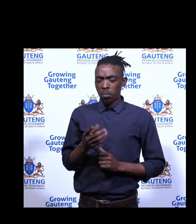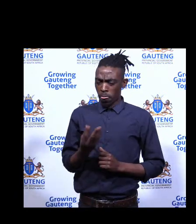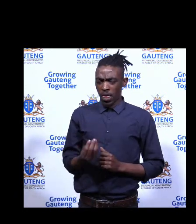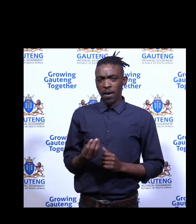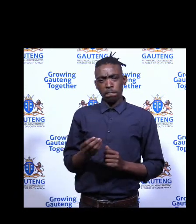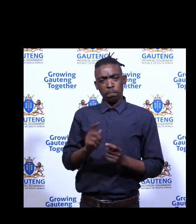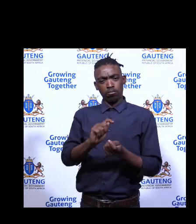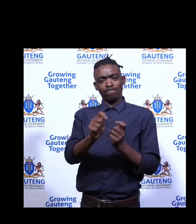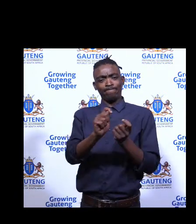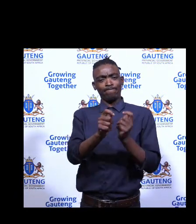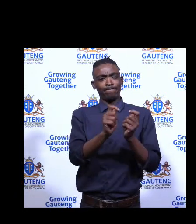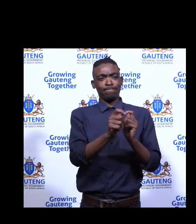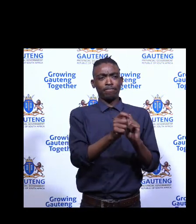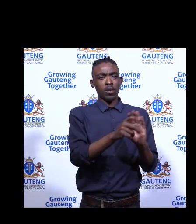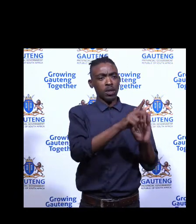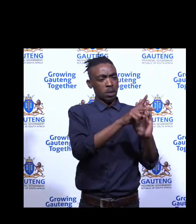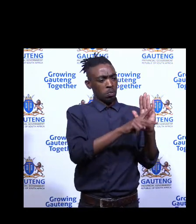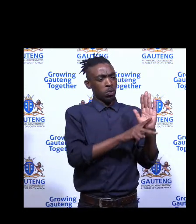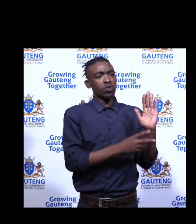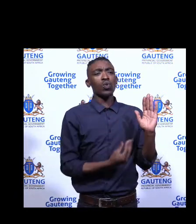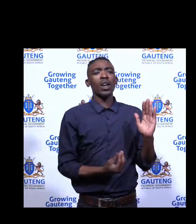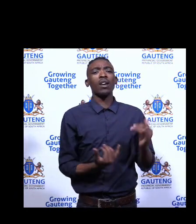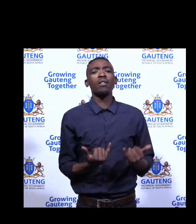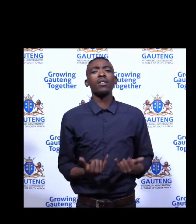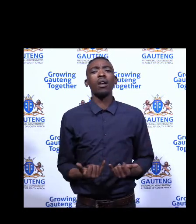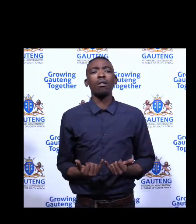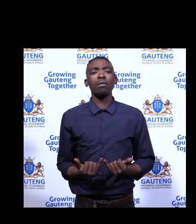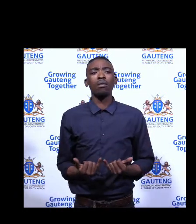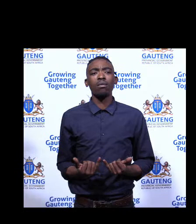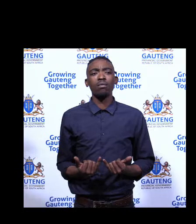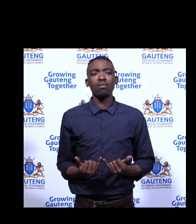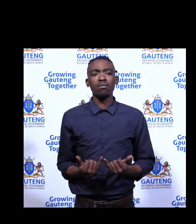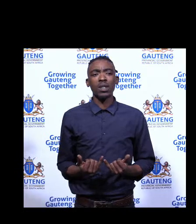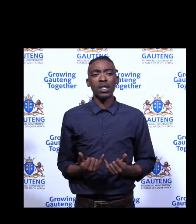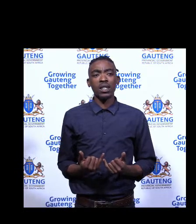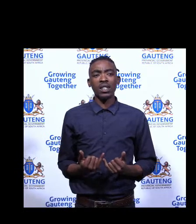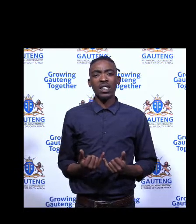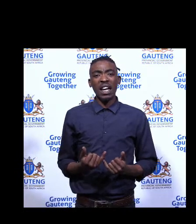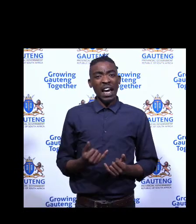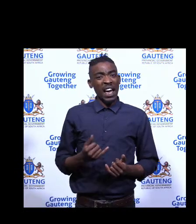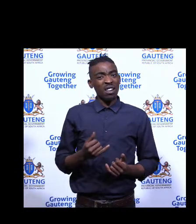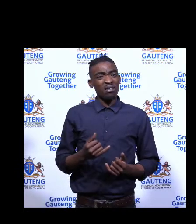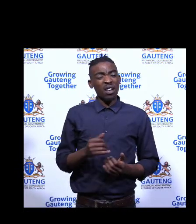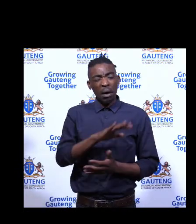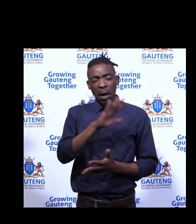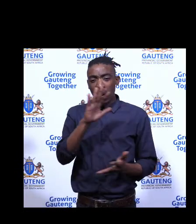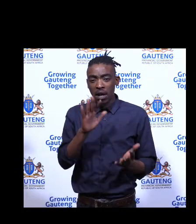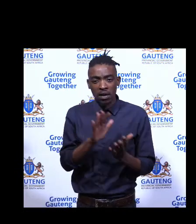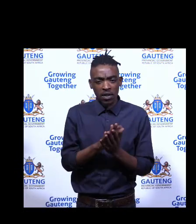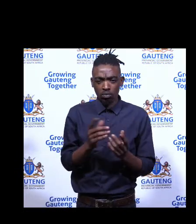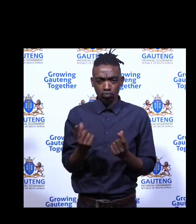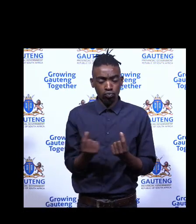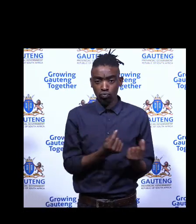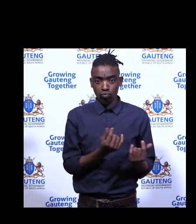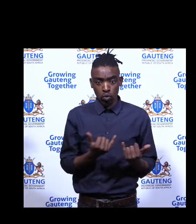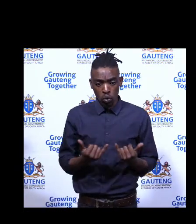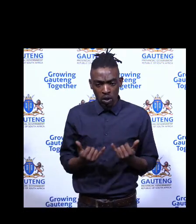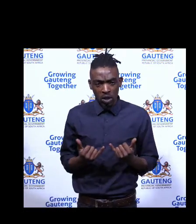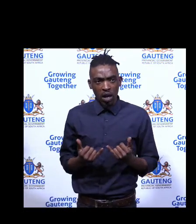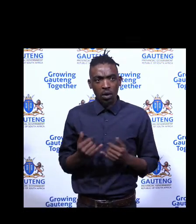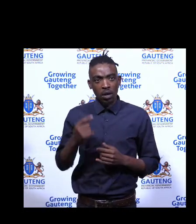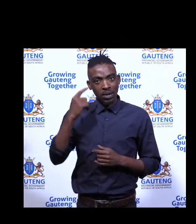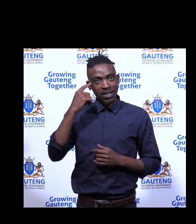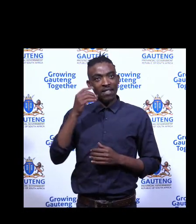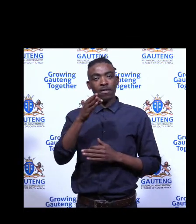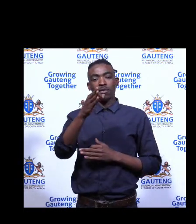or behavior do have a very strong impact in outcomes. So everything that we do has to be done in a phased and a